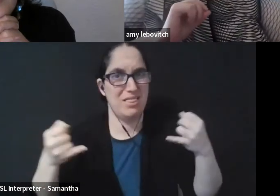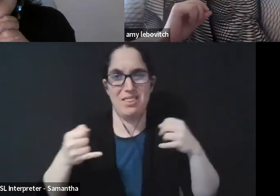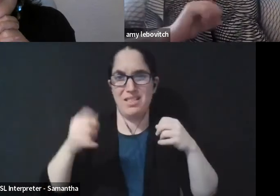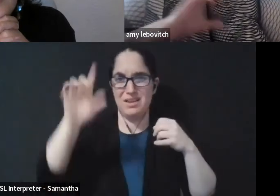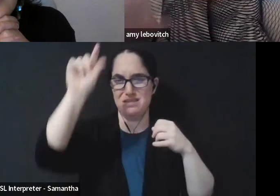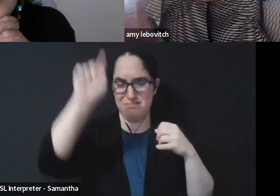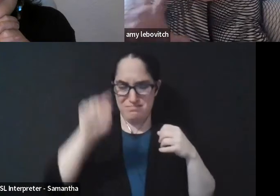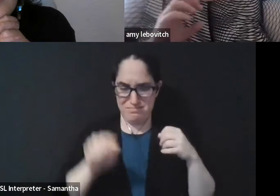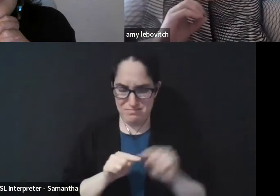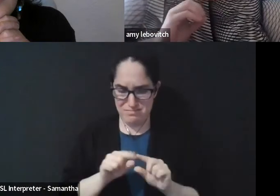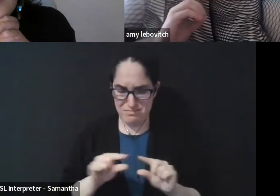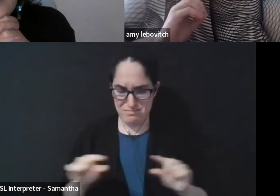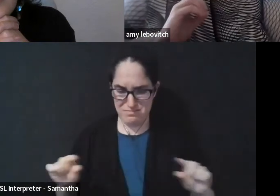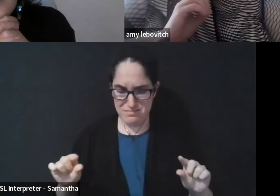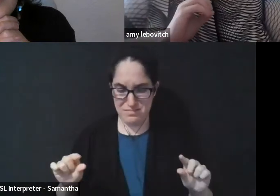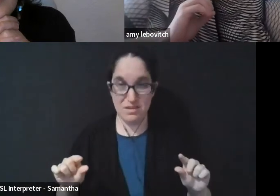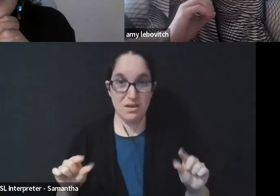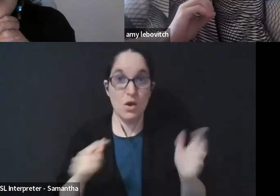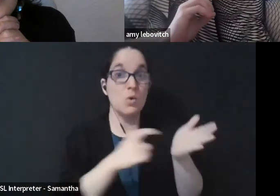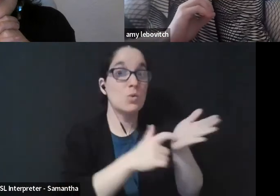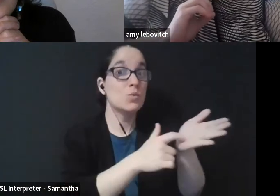that it's mandated that we